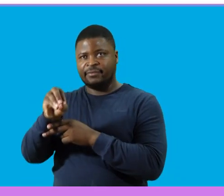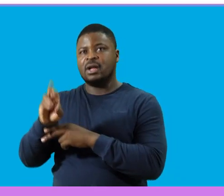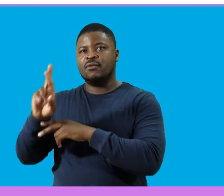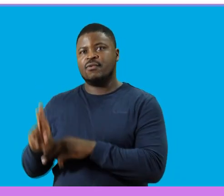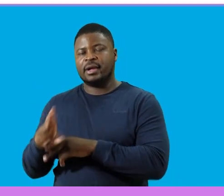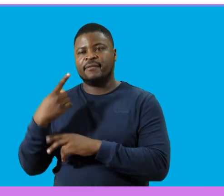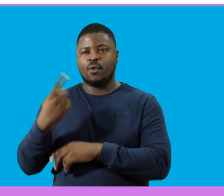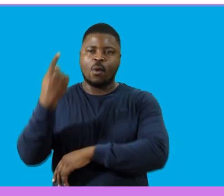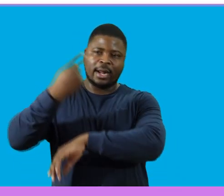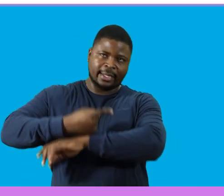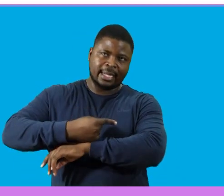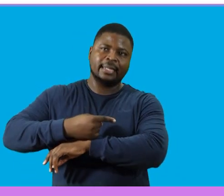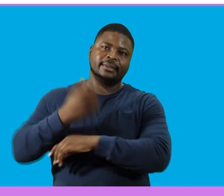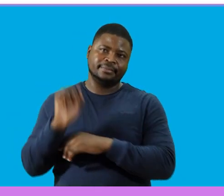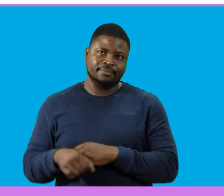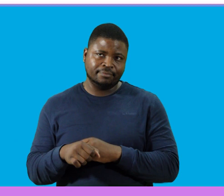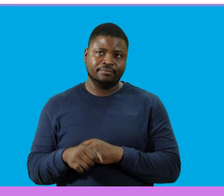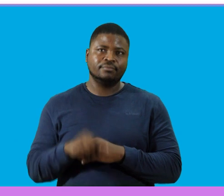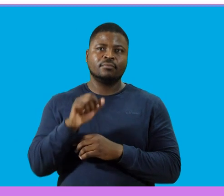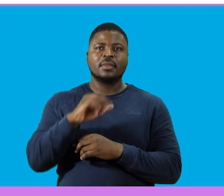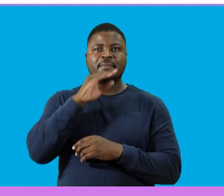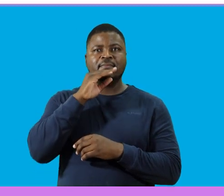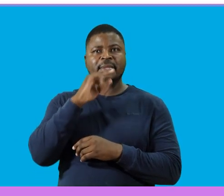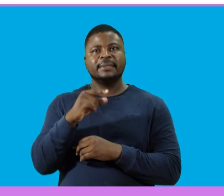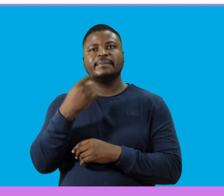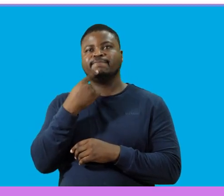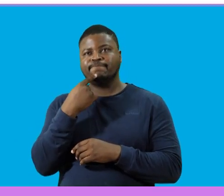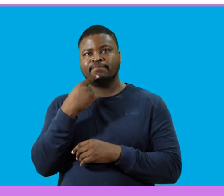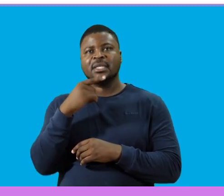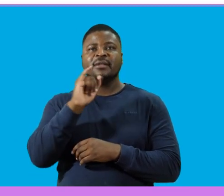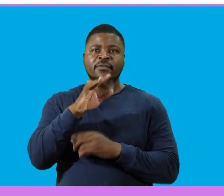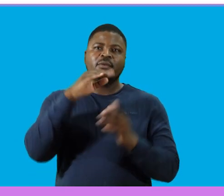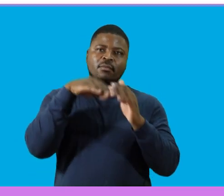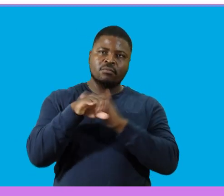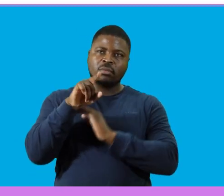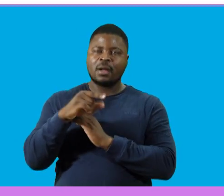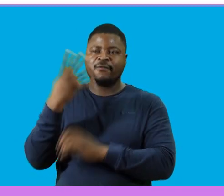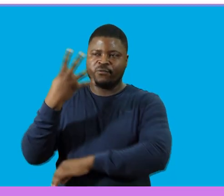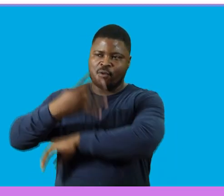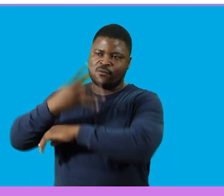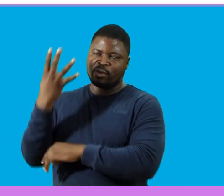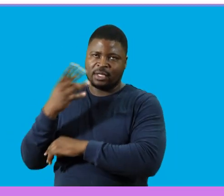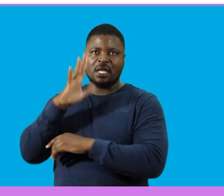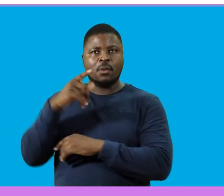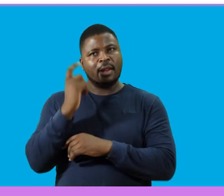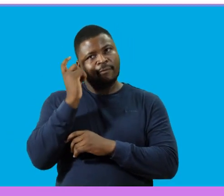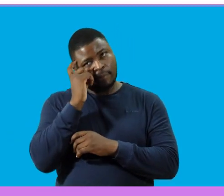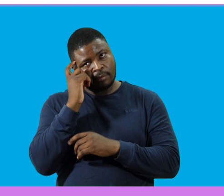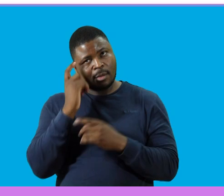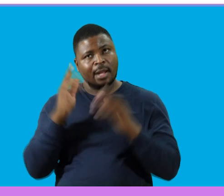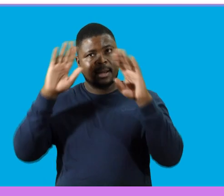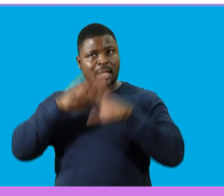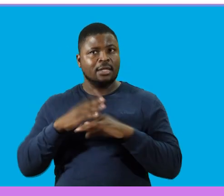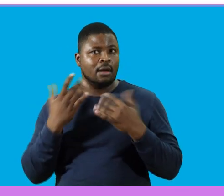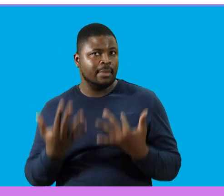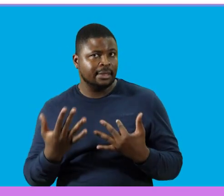150 Rand per day. So that means if he goes for 4 days, he will be sleeping